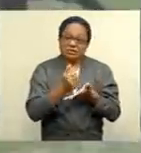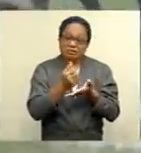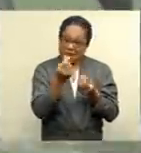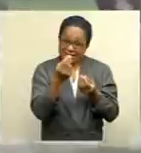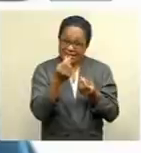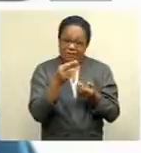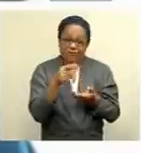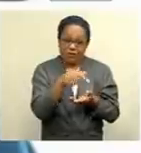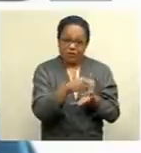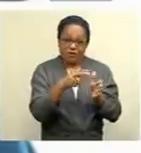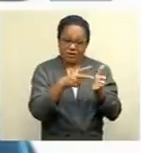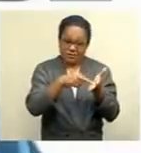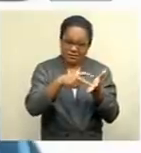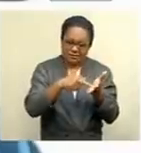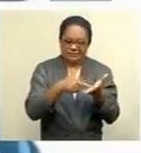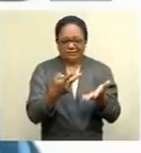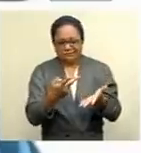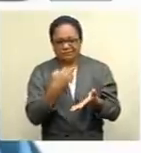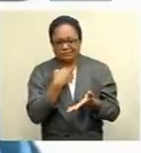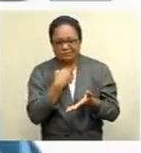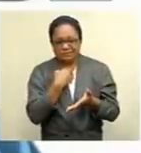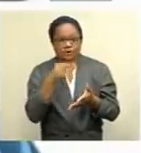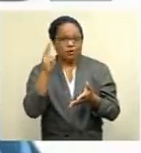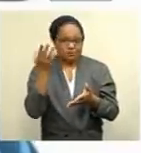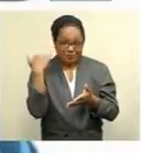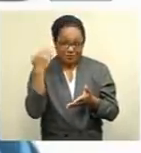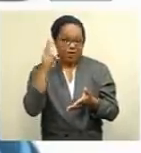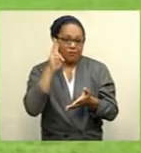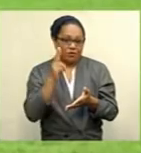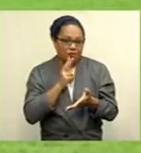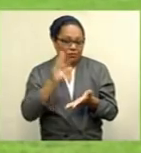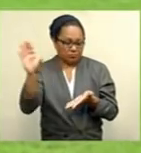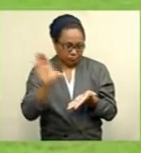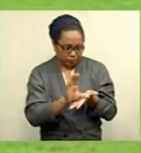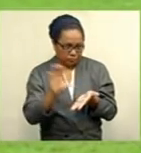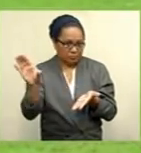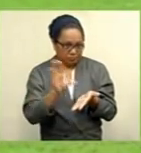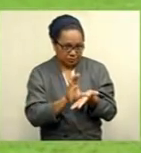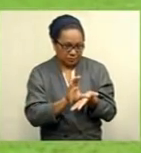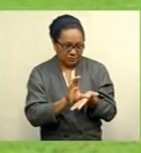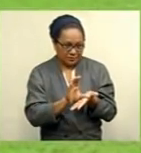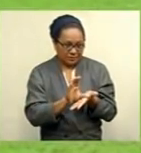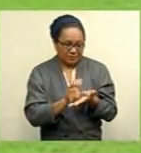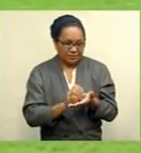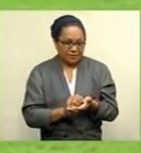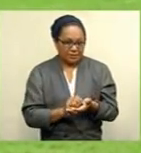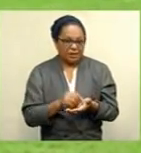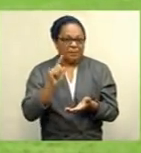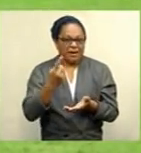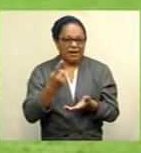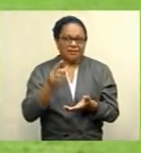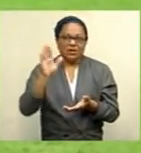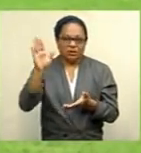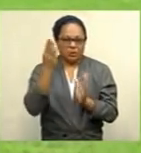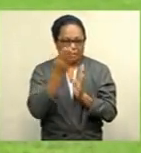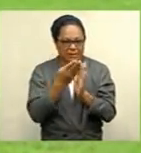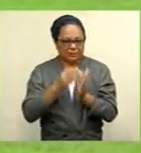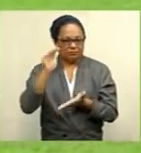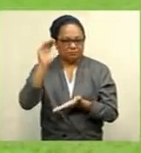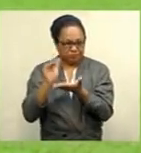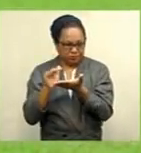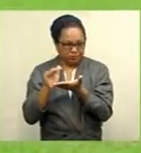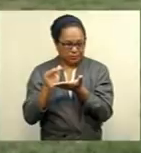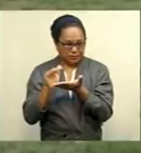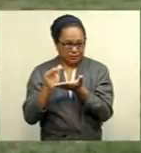as well. Vodafone has been really supportive during this difficult period. I know they've had to cut down their sponsorship